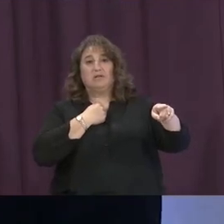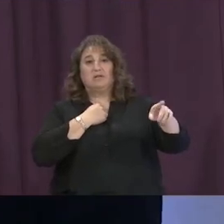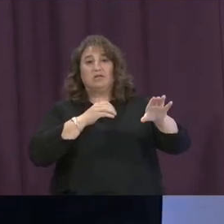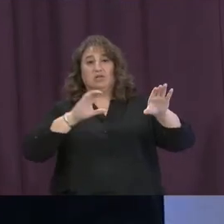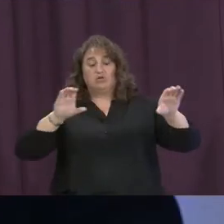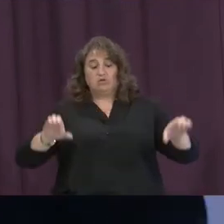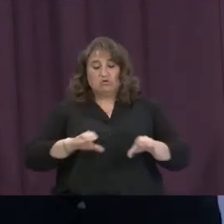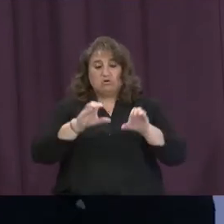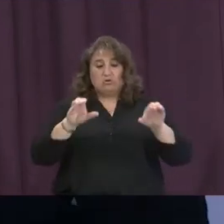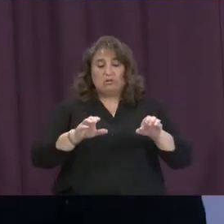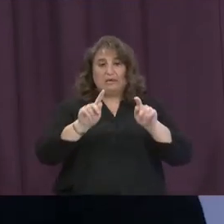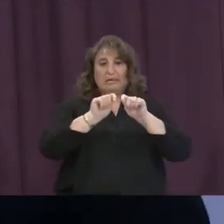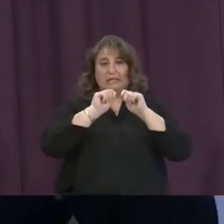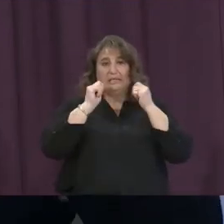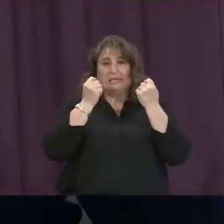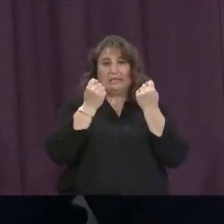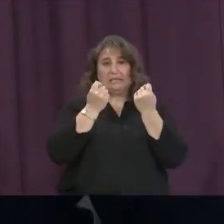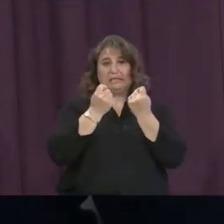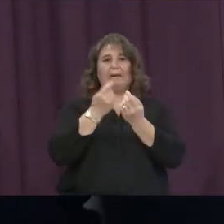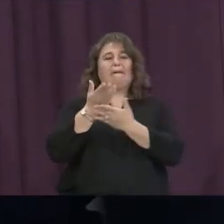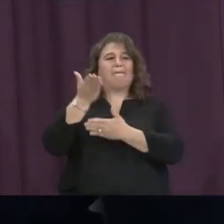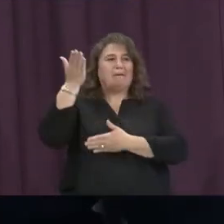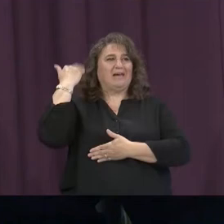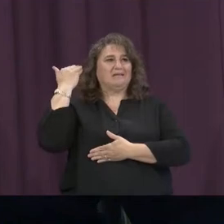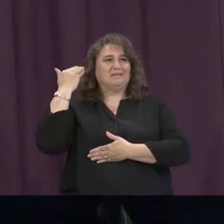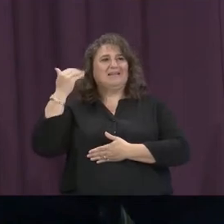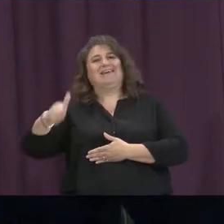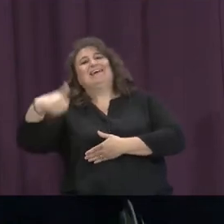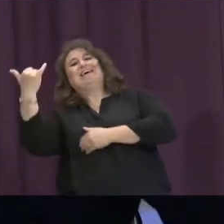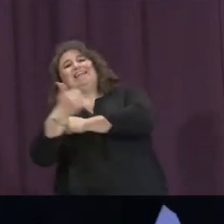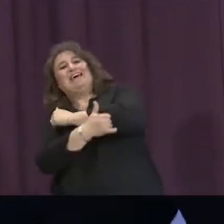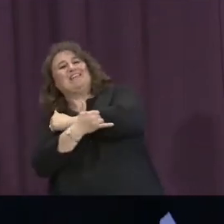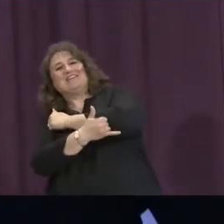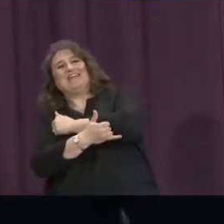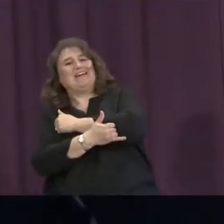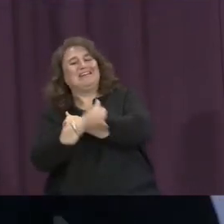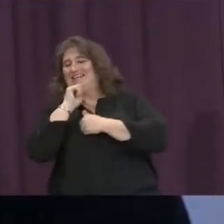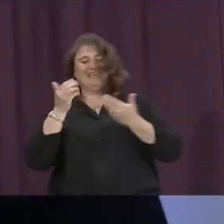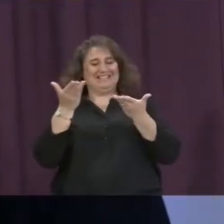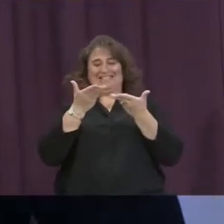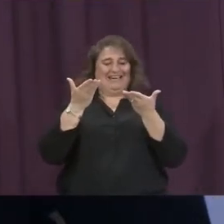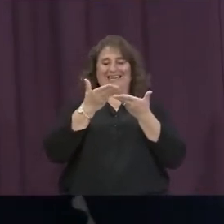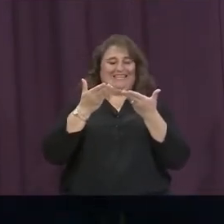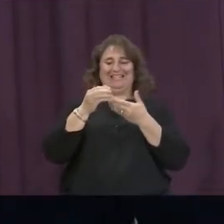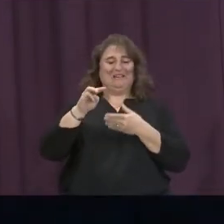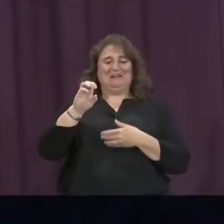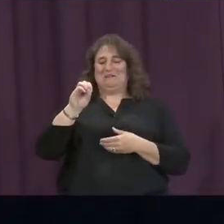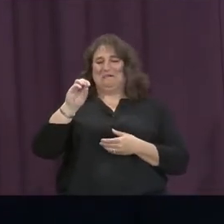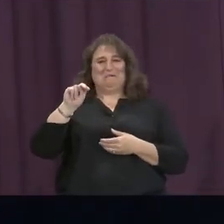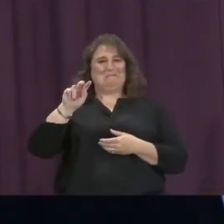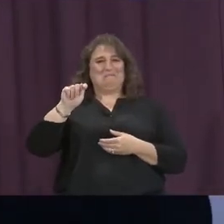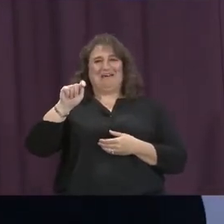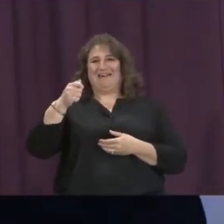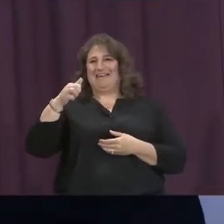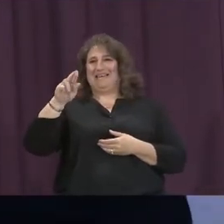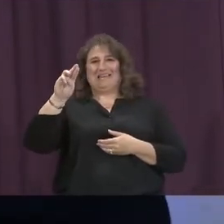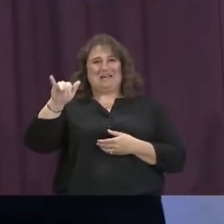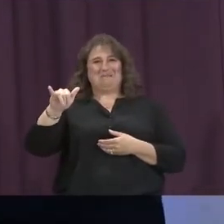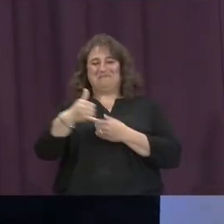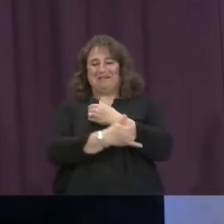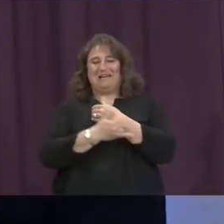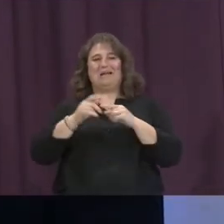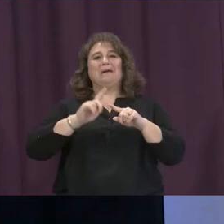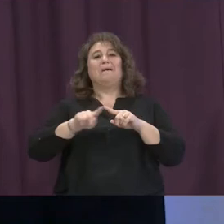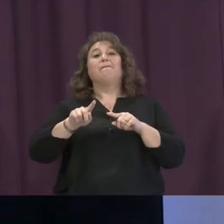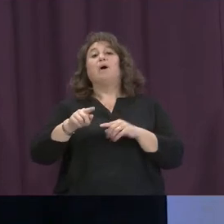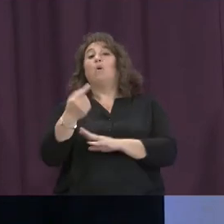with a team of that, a team that I used to work with in a different county in a different life. So, um, and, uh, one